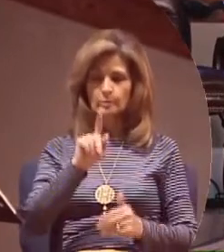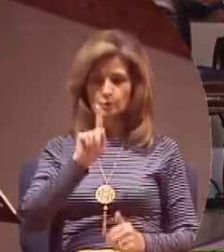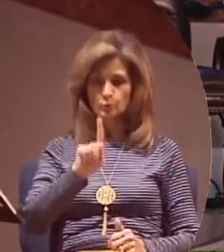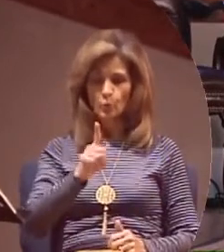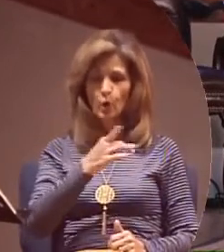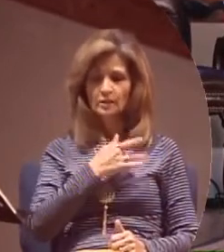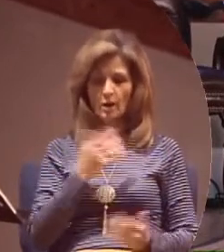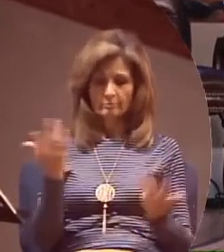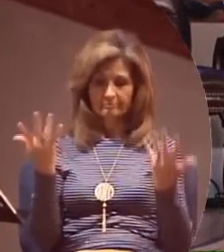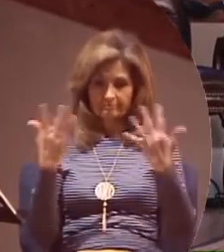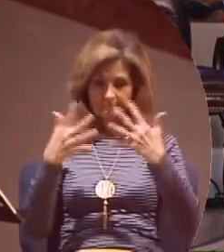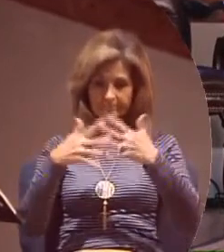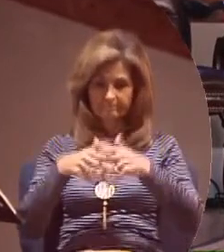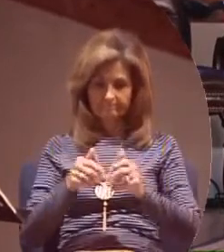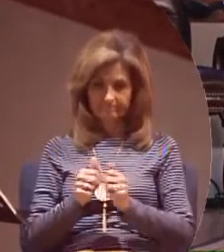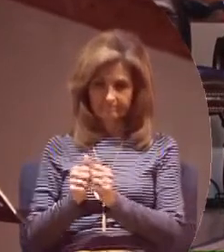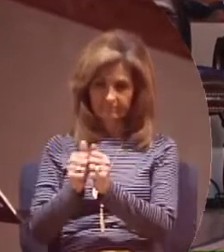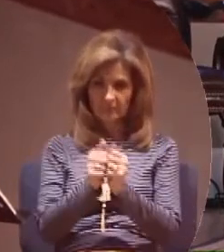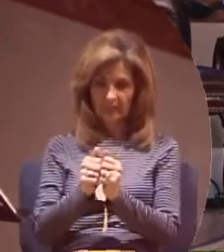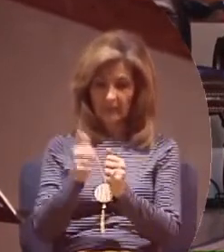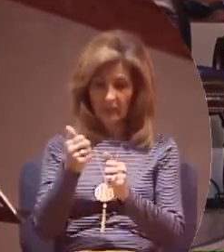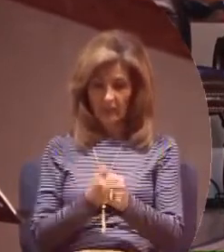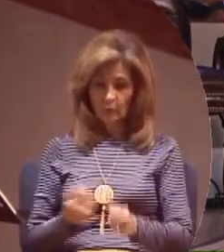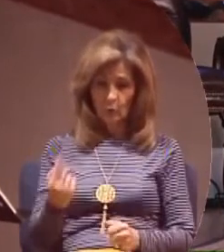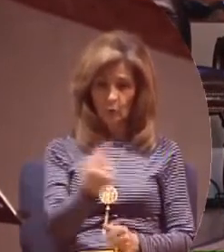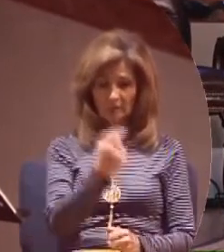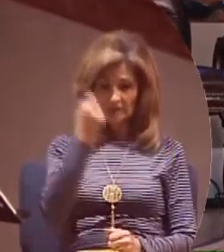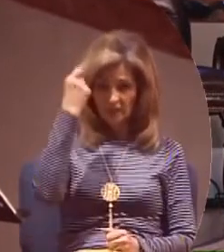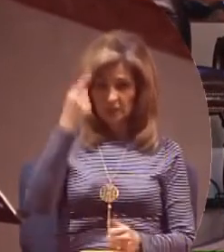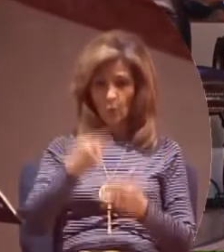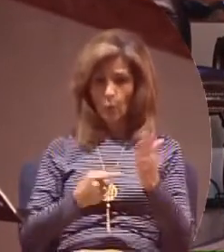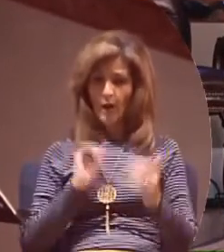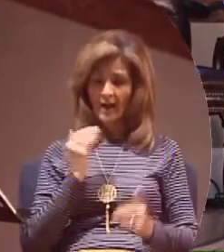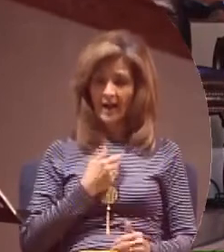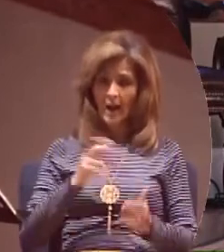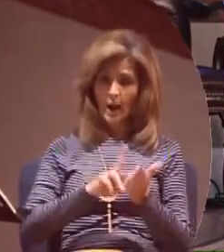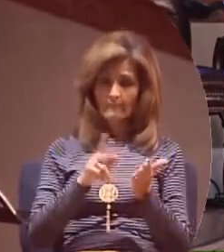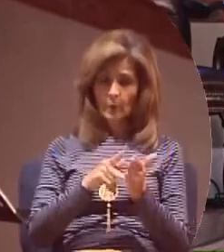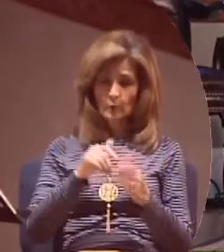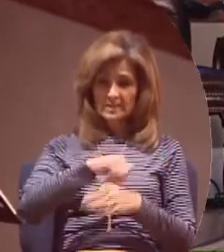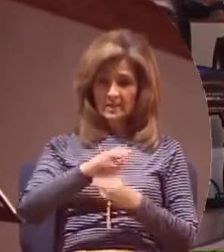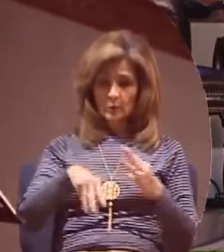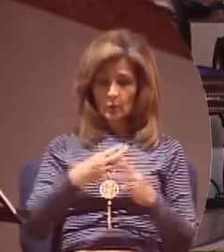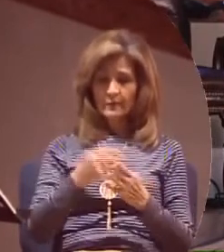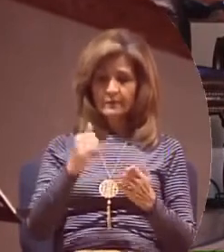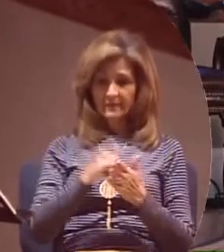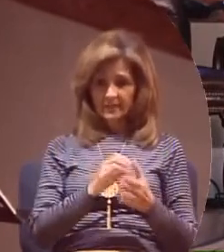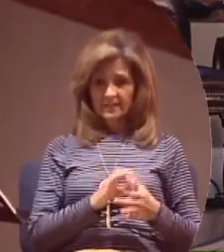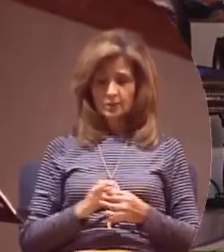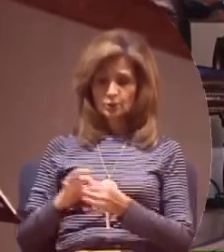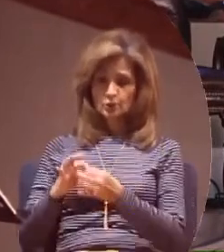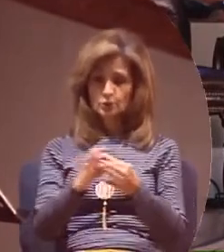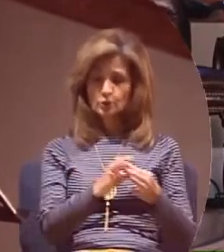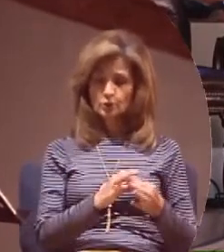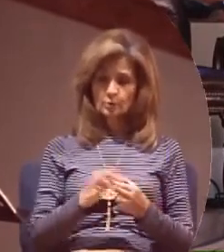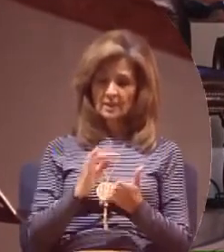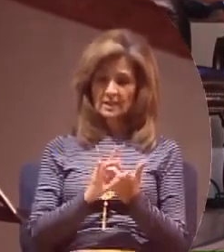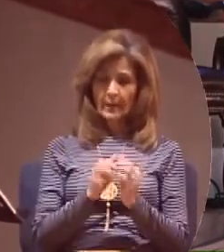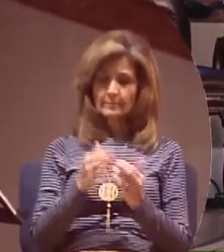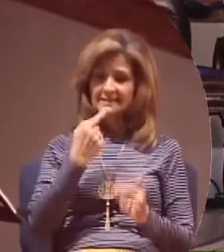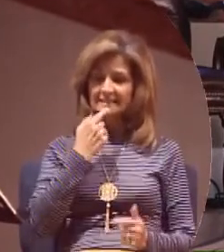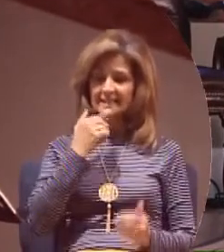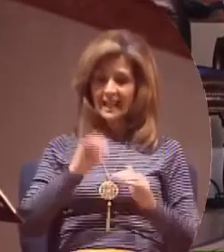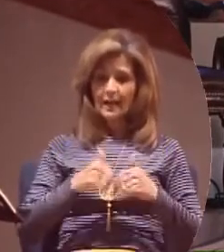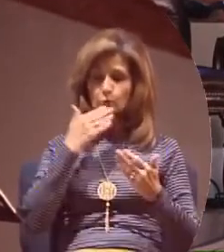heart. Everybody's on the same page, understanding what our purpose is in this world. That's unity. And the Bible said how good